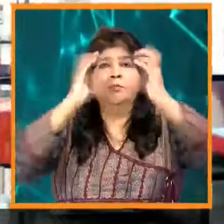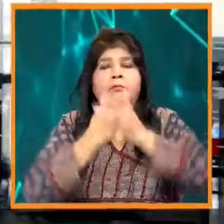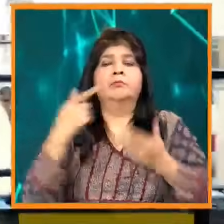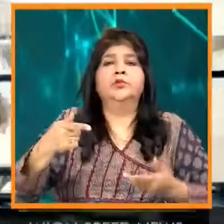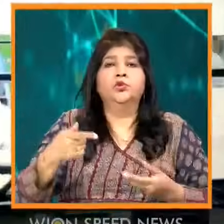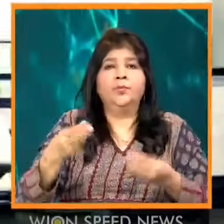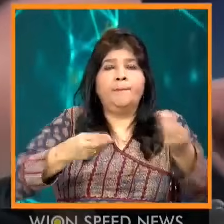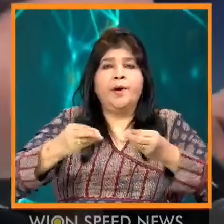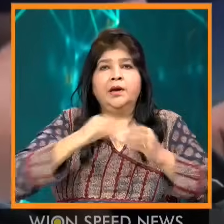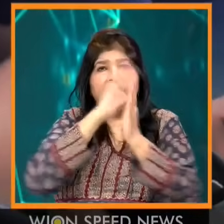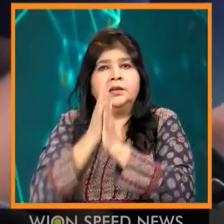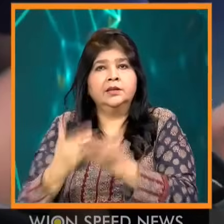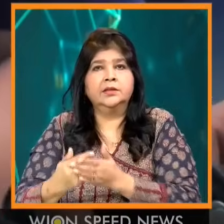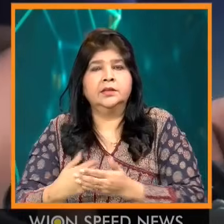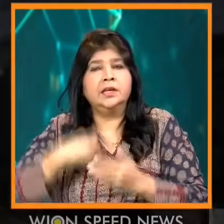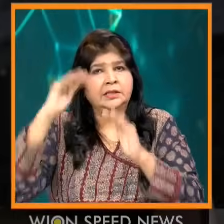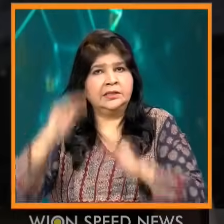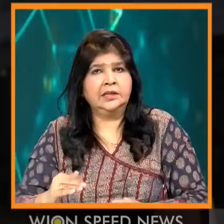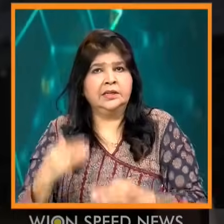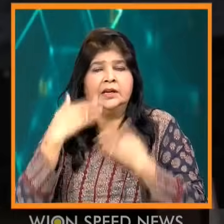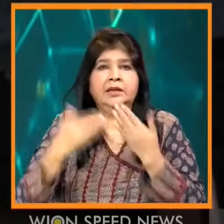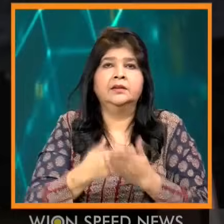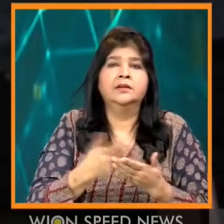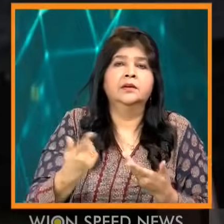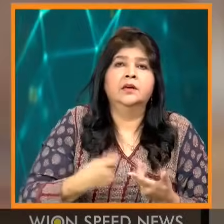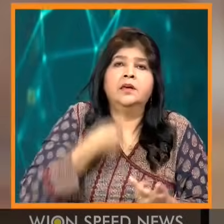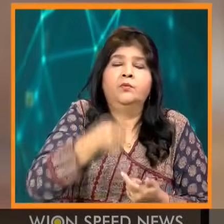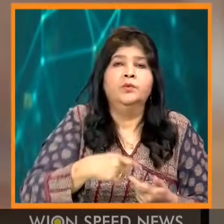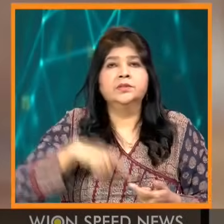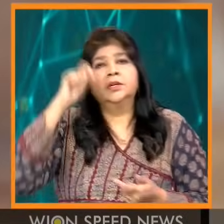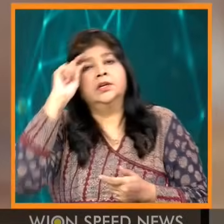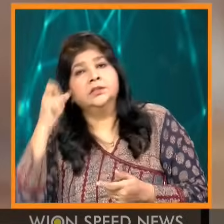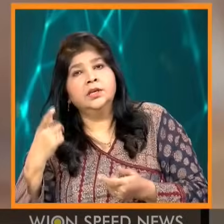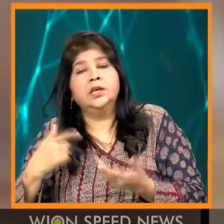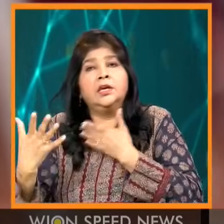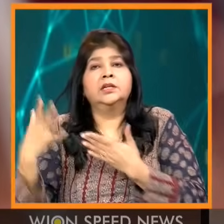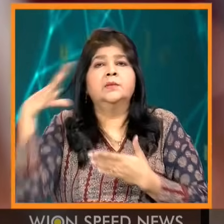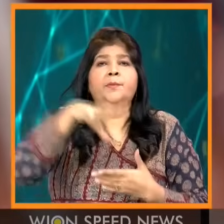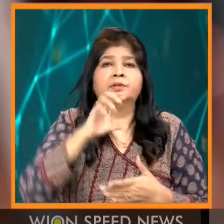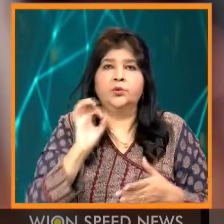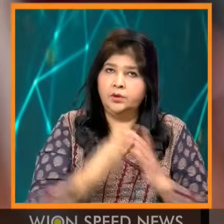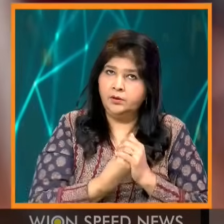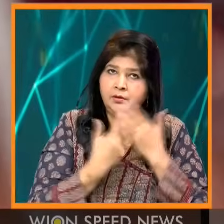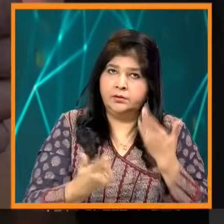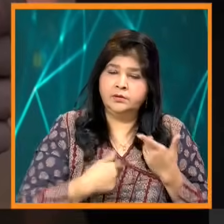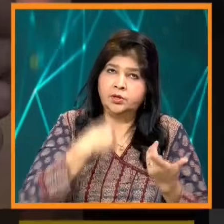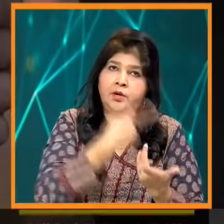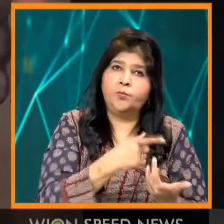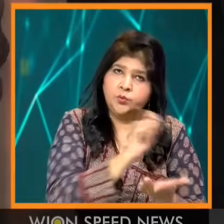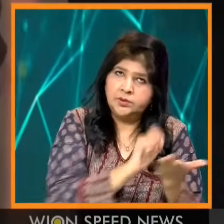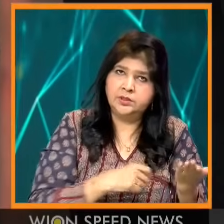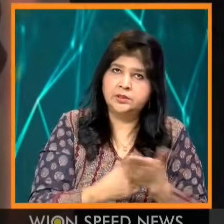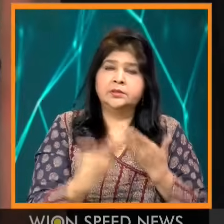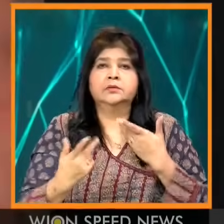market capitalization. And the decline is attributed to investor concerns about increasing pressure on the company, with reports suggesting